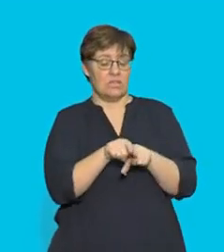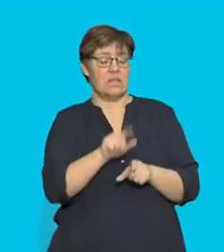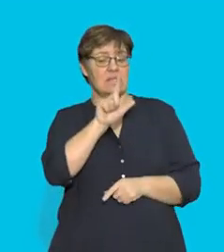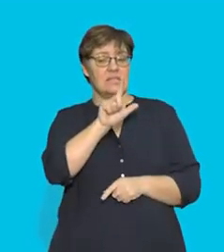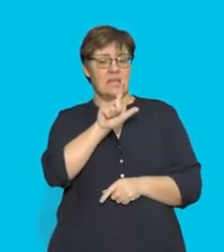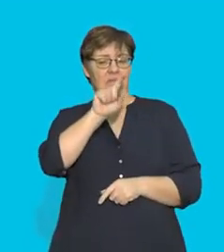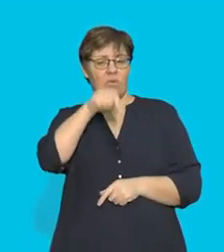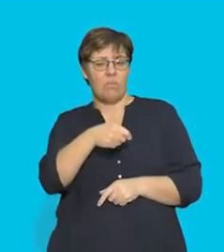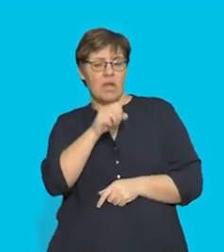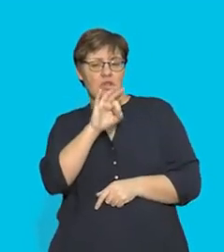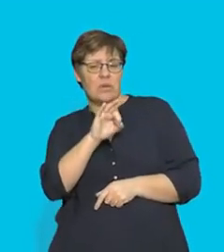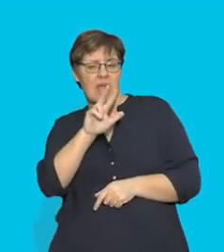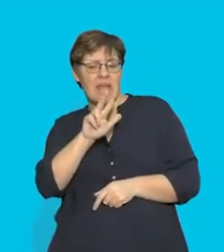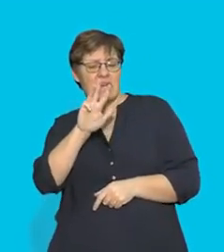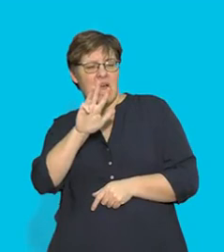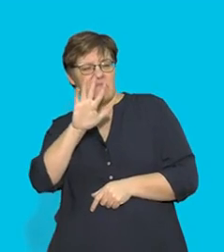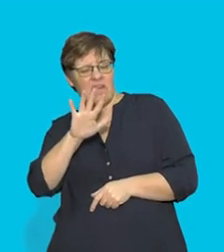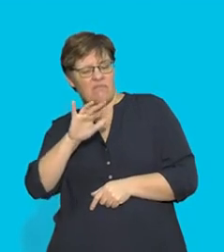to approximately